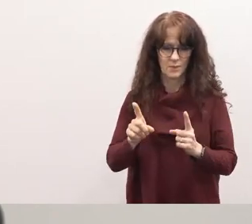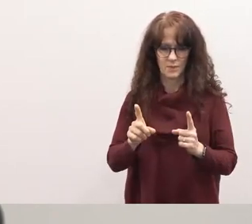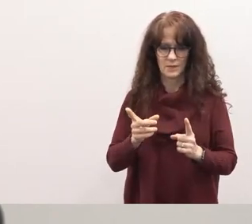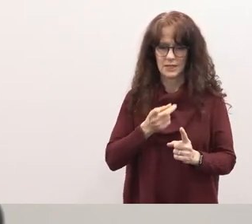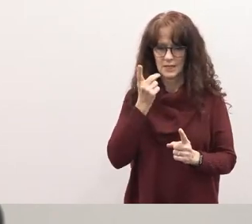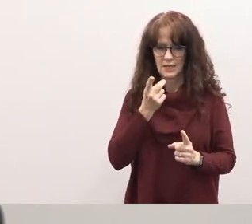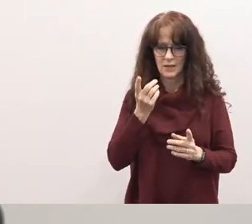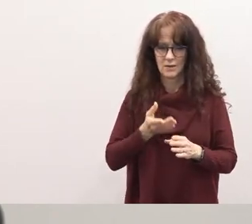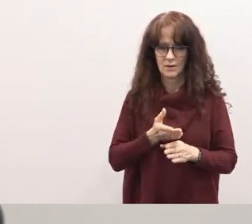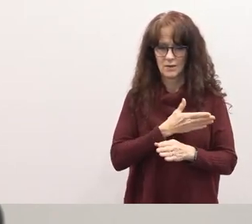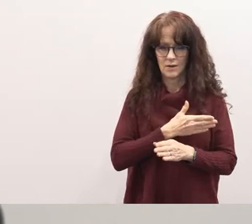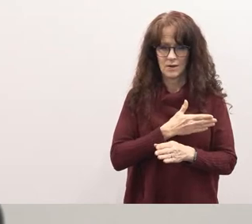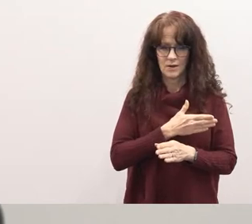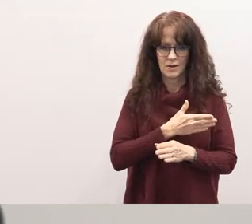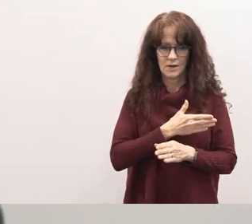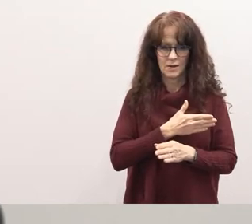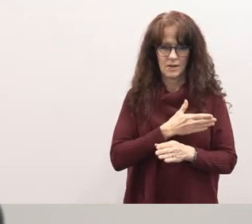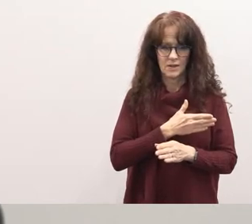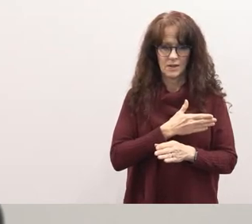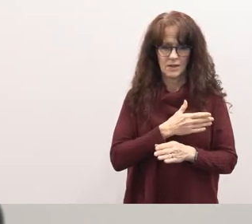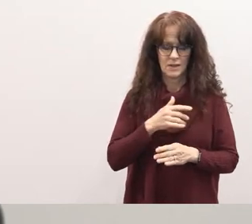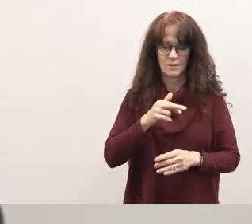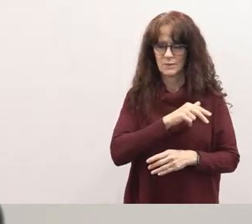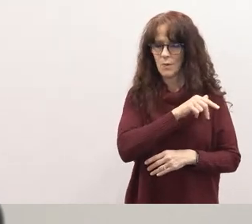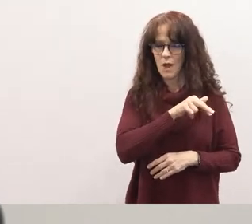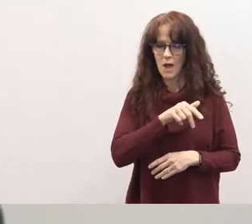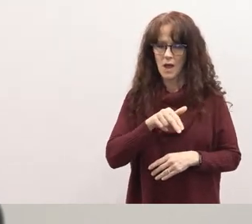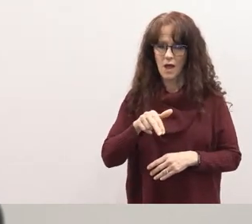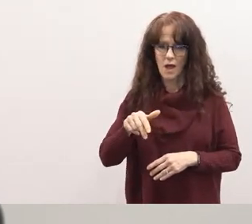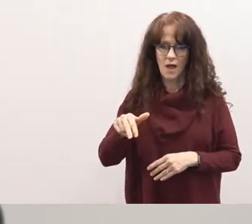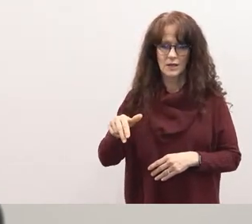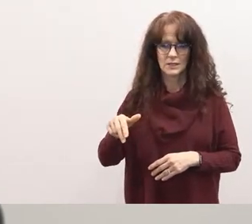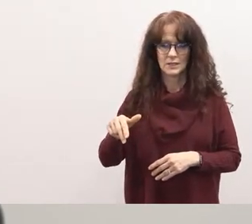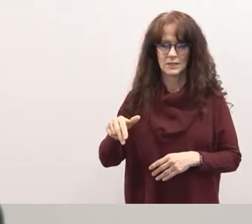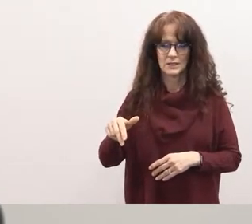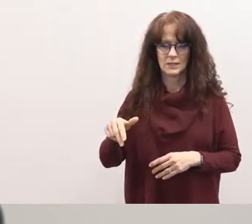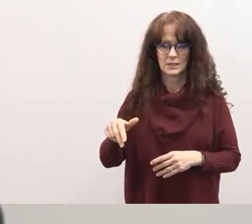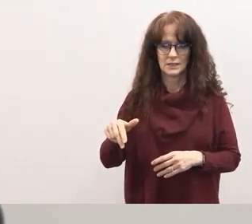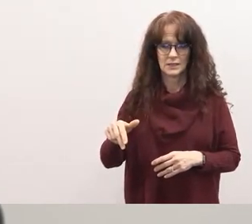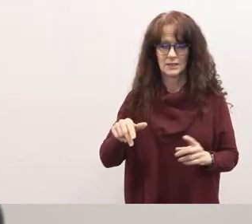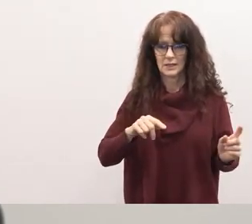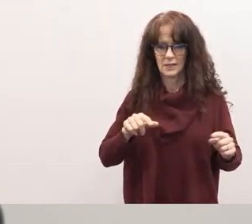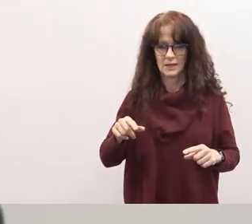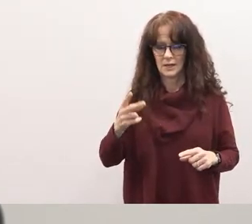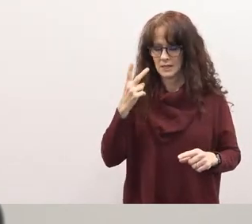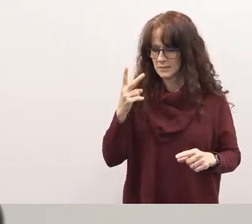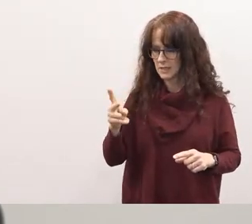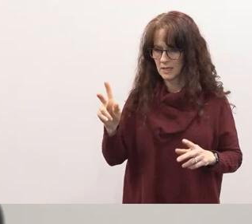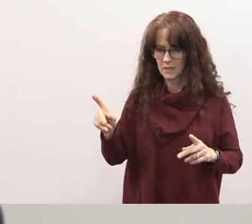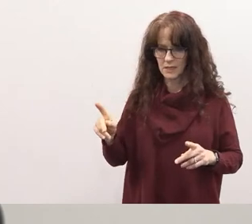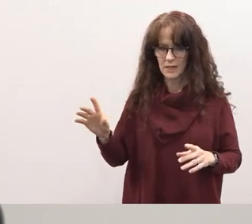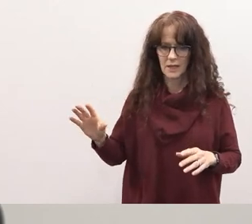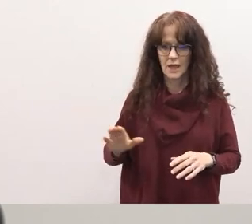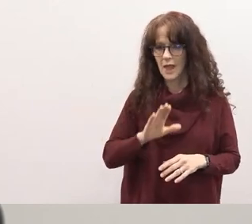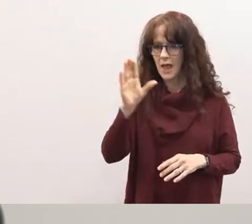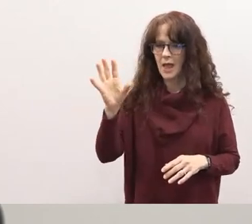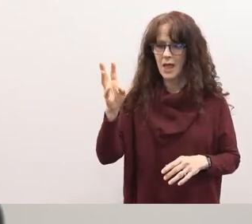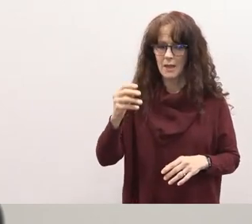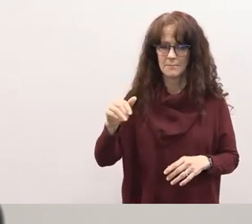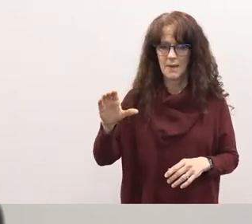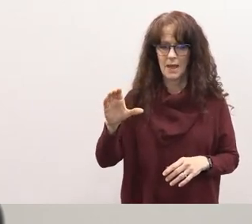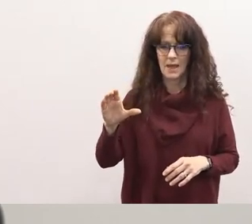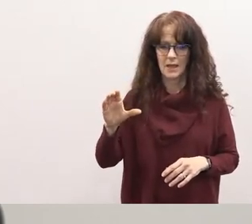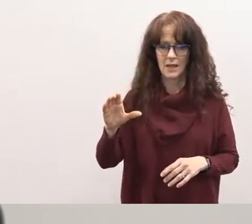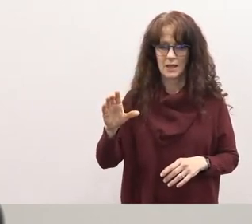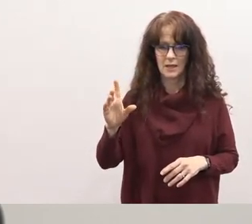earlier, and as I was walking out, I saw a guy. He said, "Hi, Mac," and he